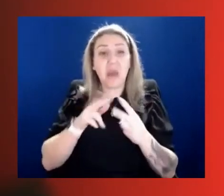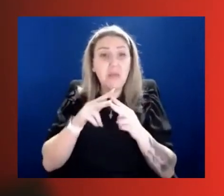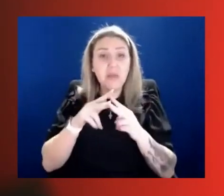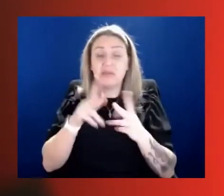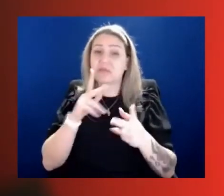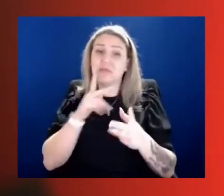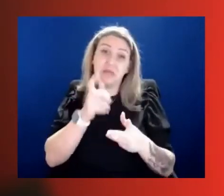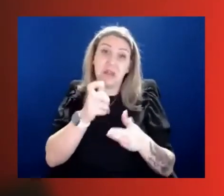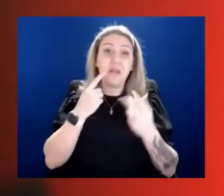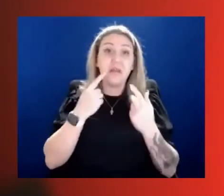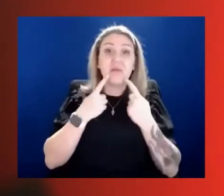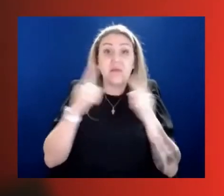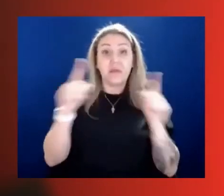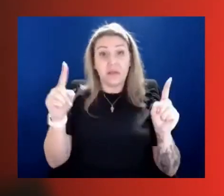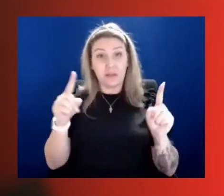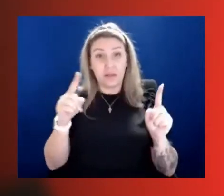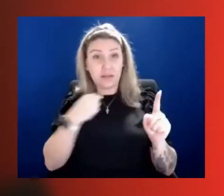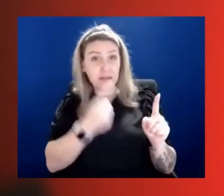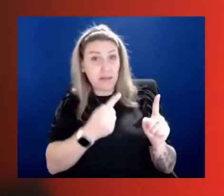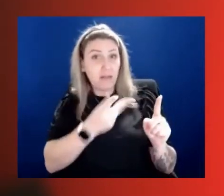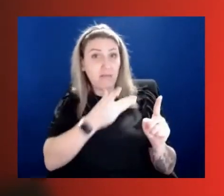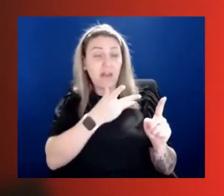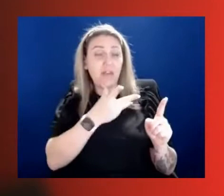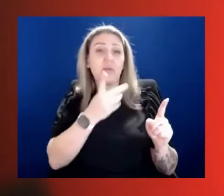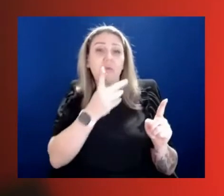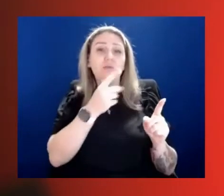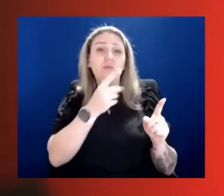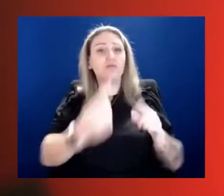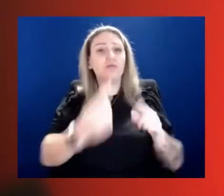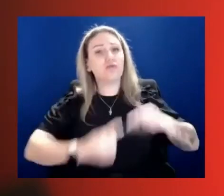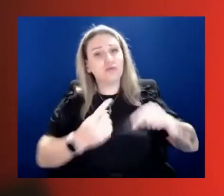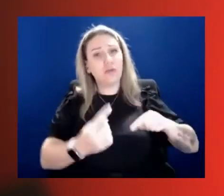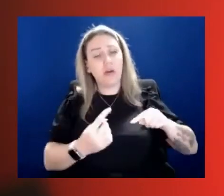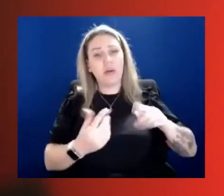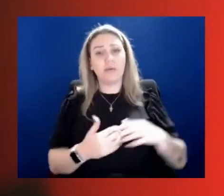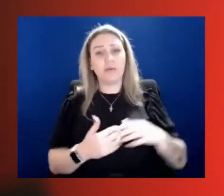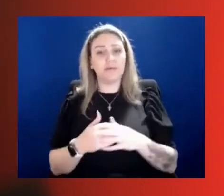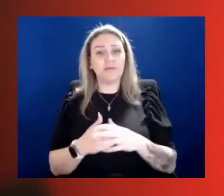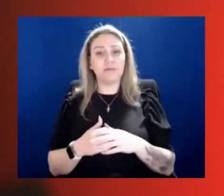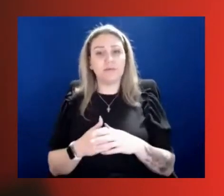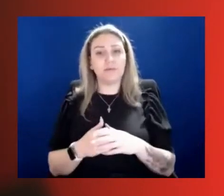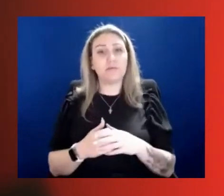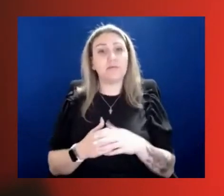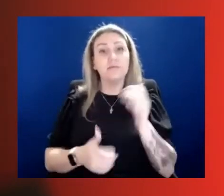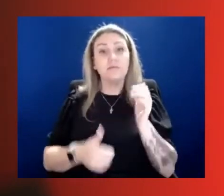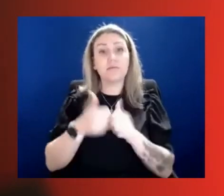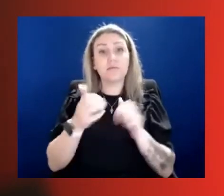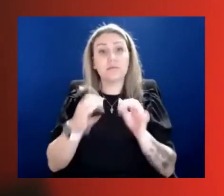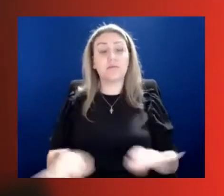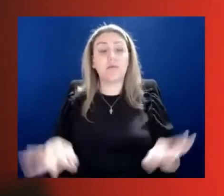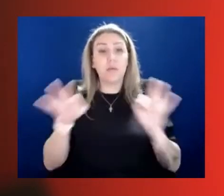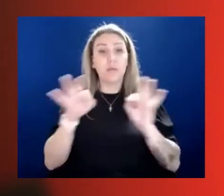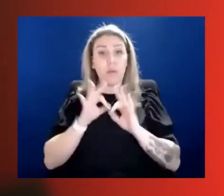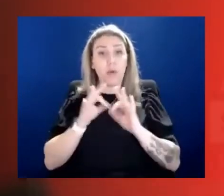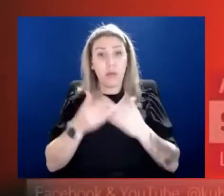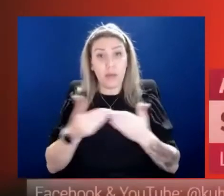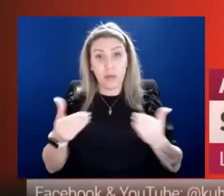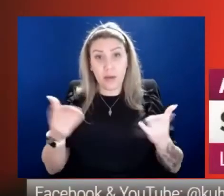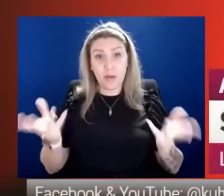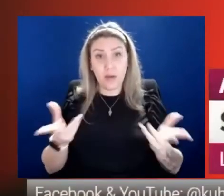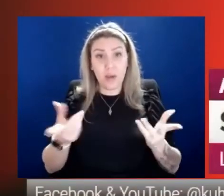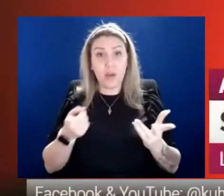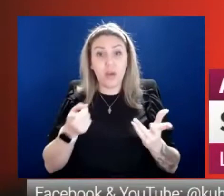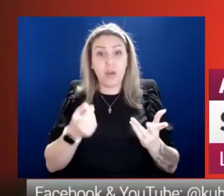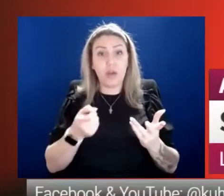a mother who's having a difficult situation is the most important thing is that you like your